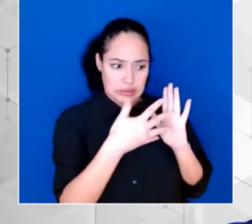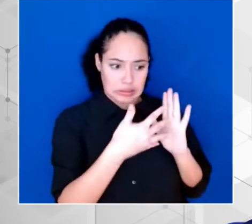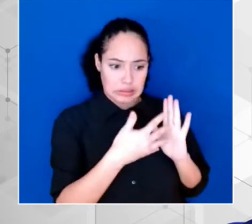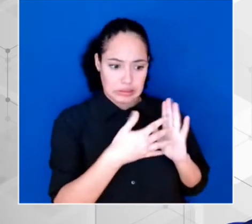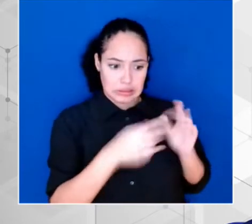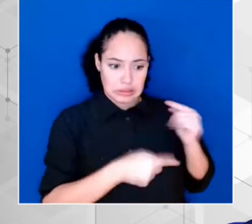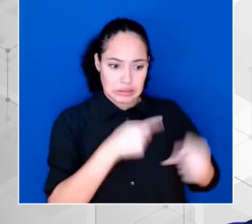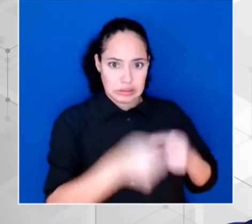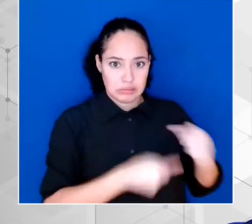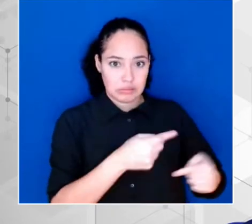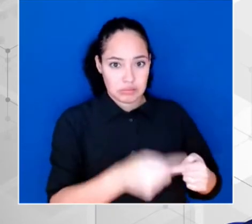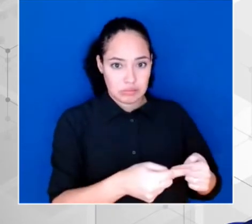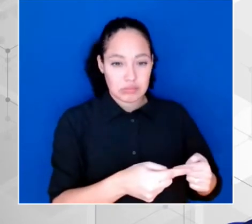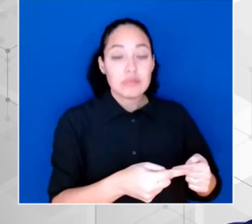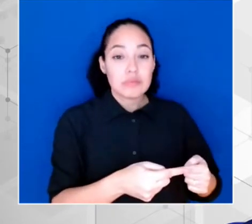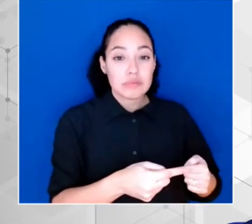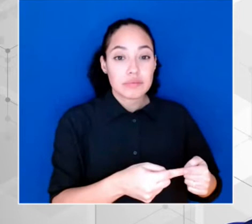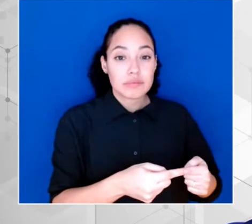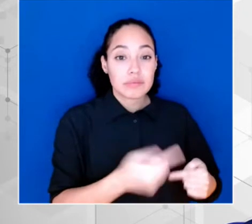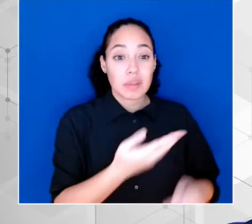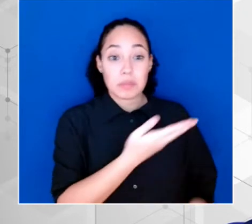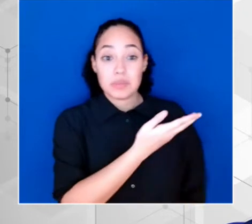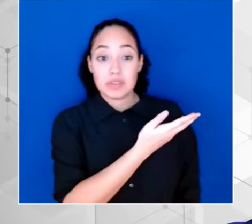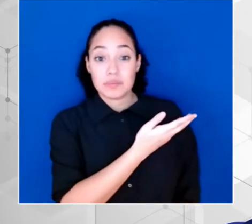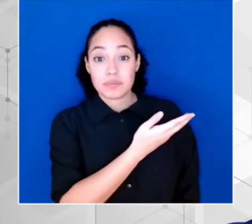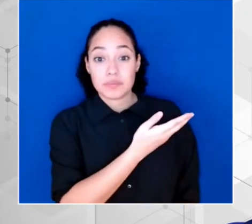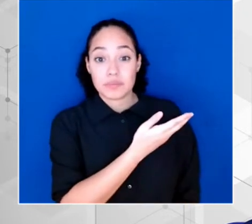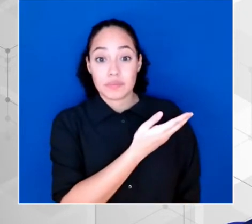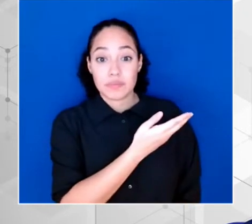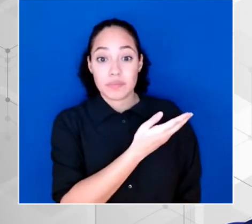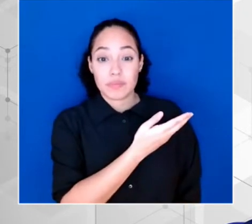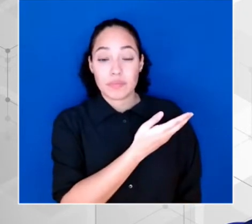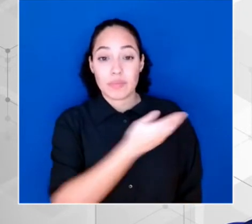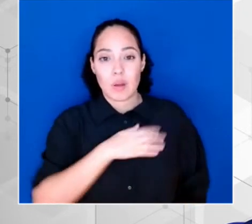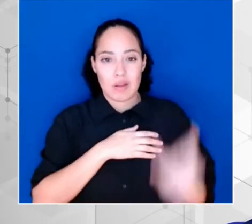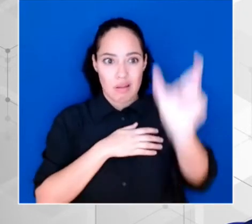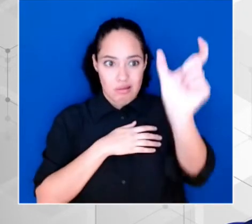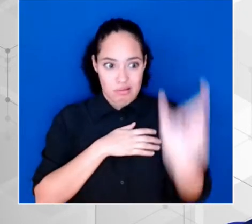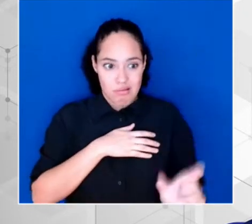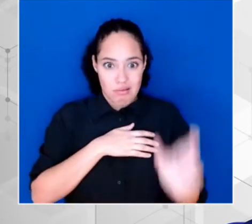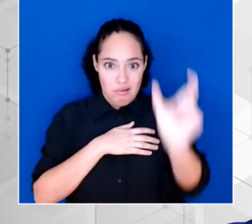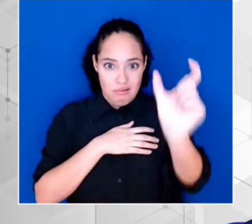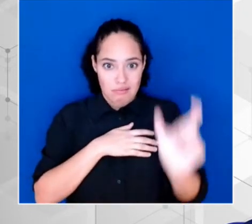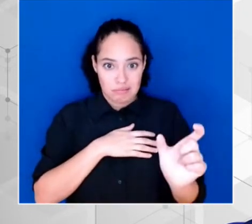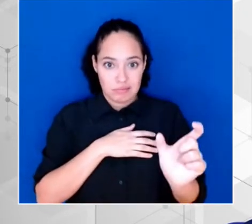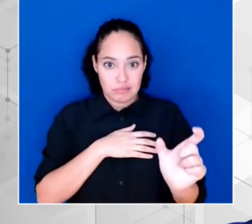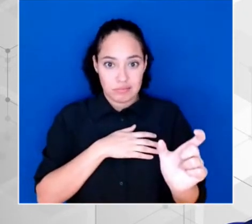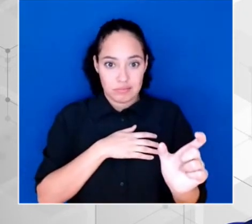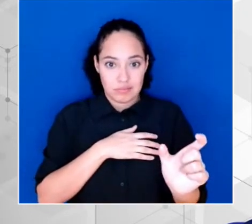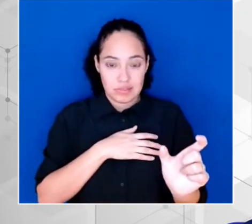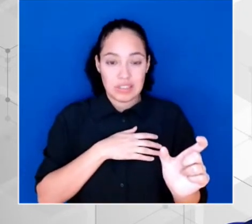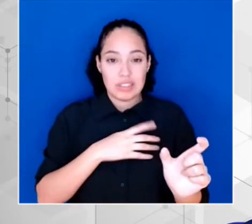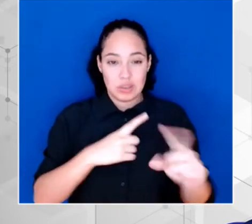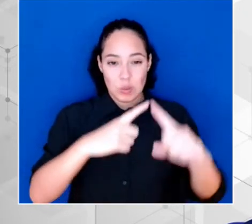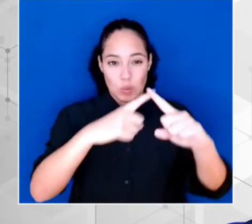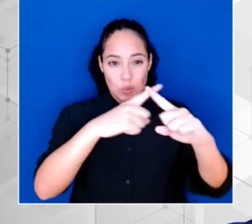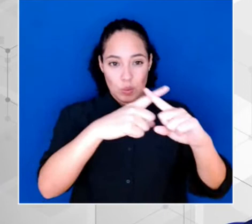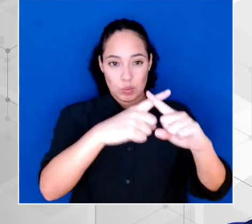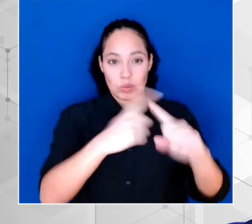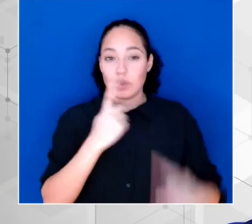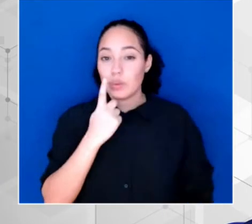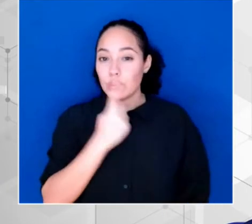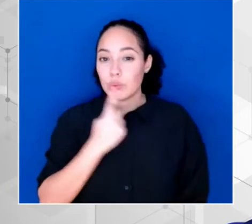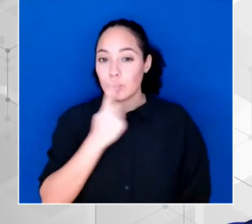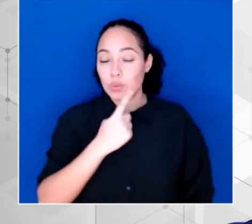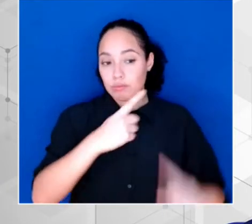of every GitHub action, you can see a red cross if the test failed and a